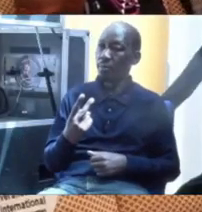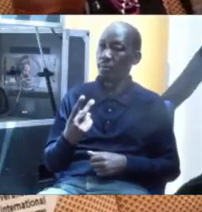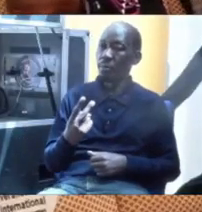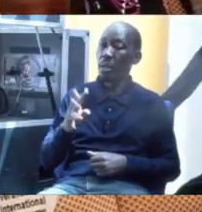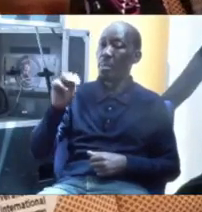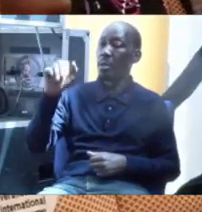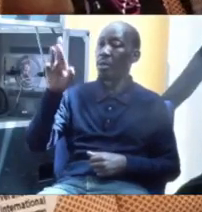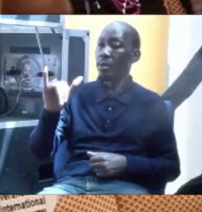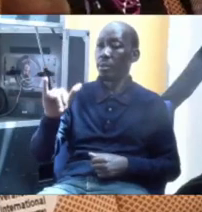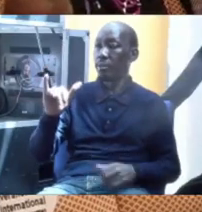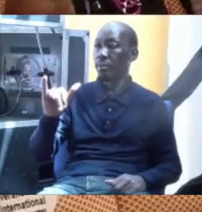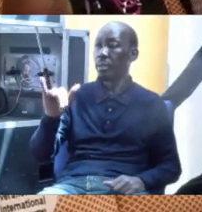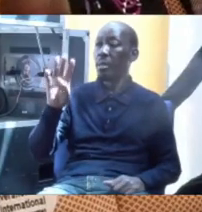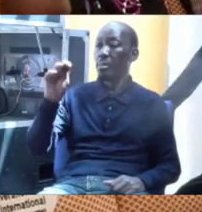Mary.